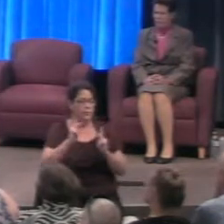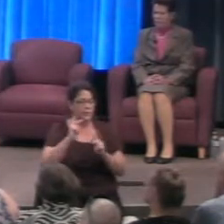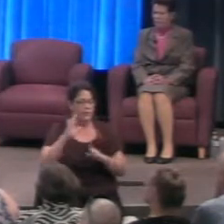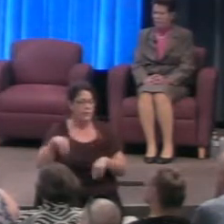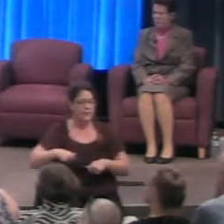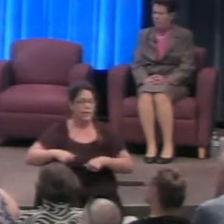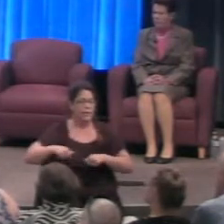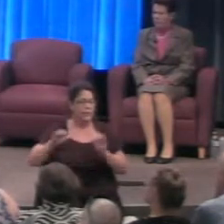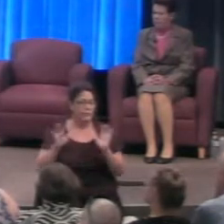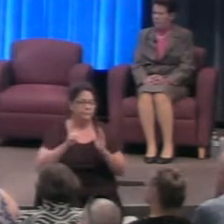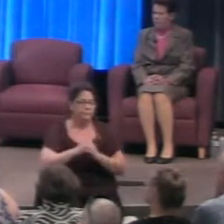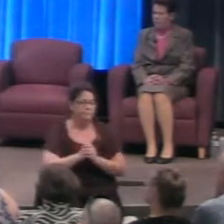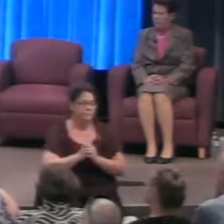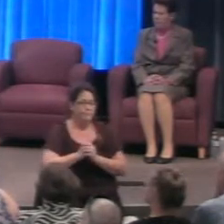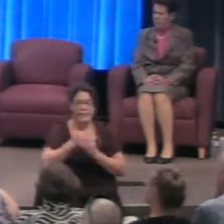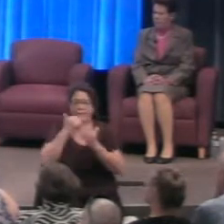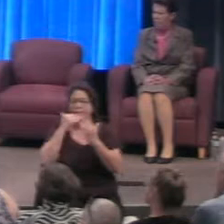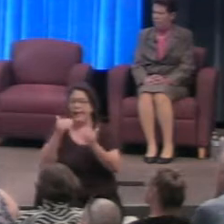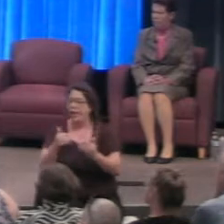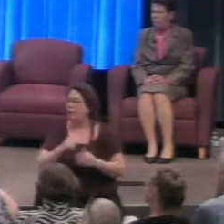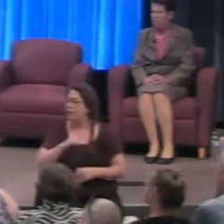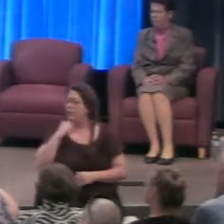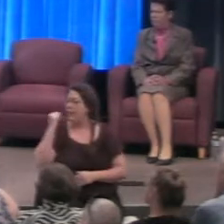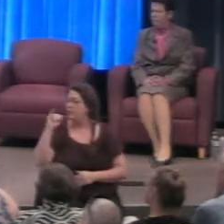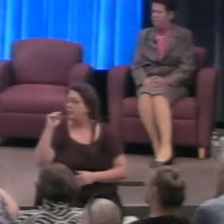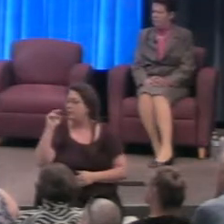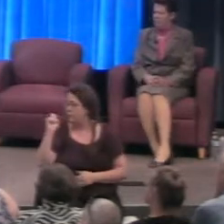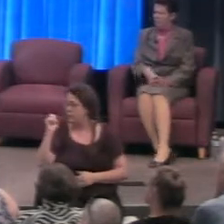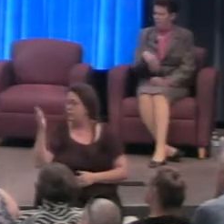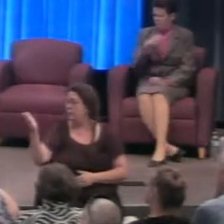June, thank you for